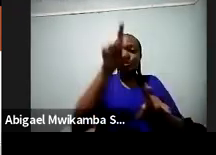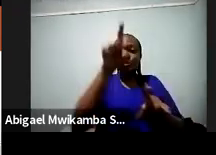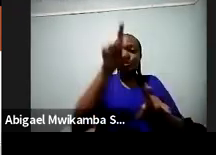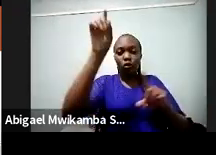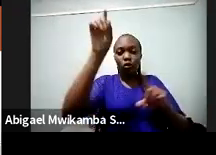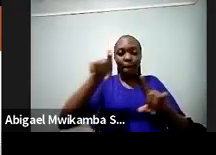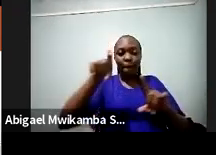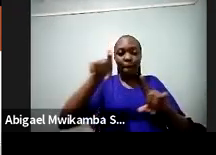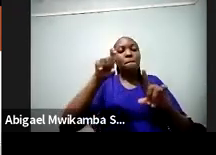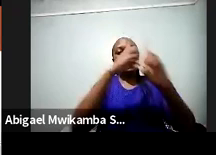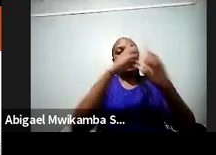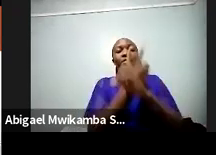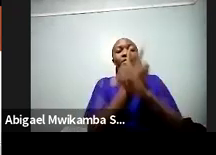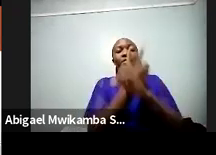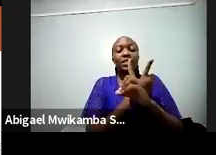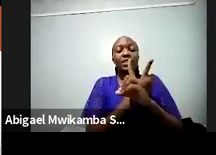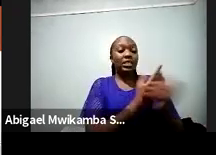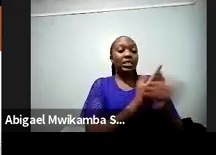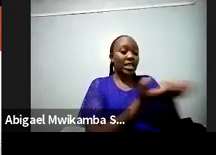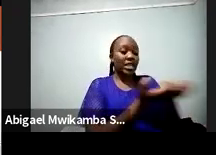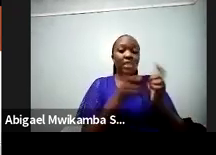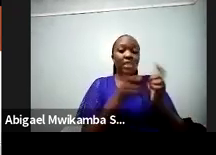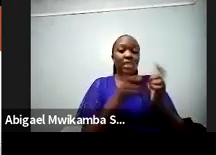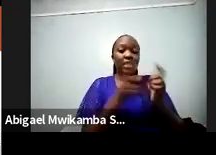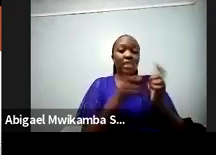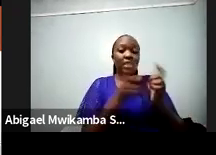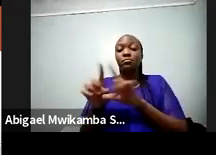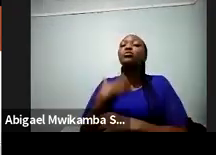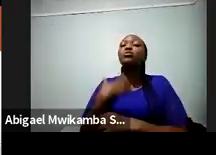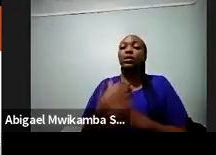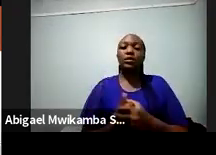Rule of the thumb number 2, do not borrow what you cannot pay back.